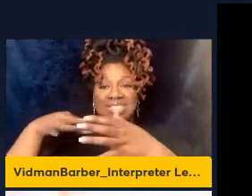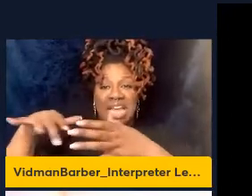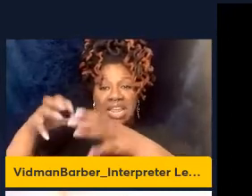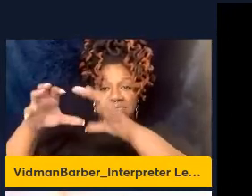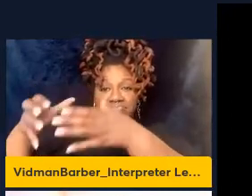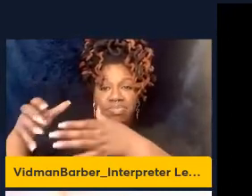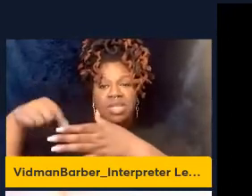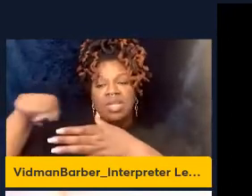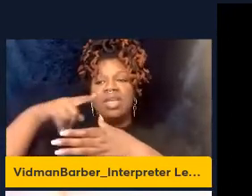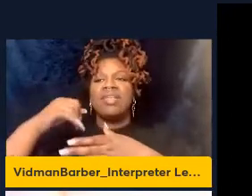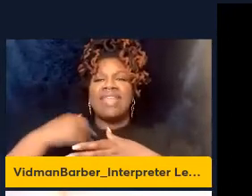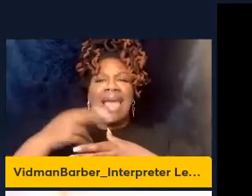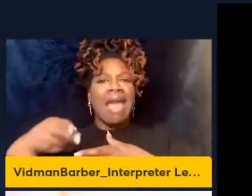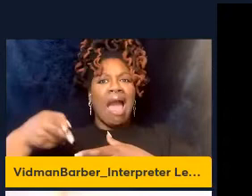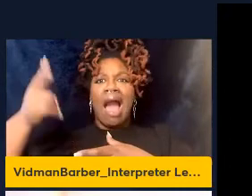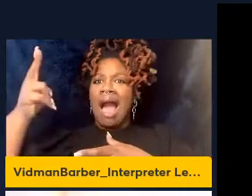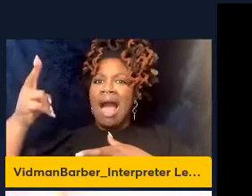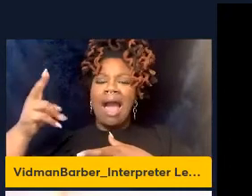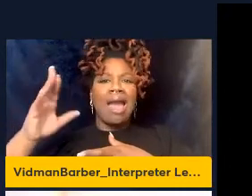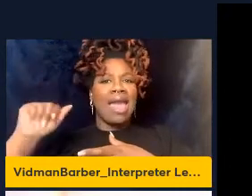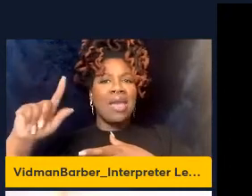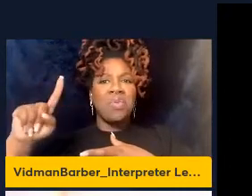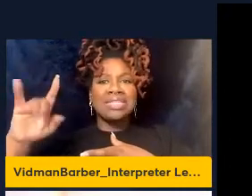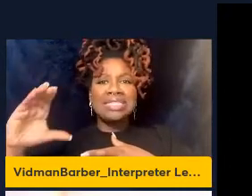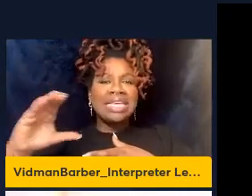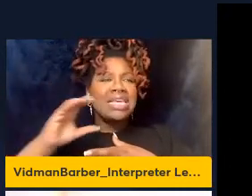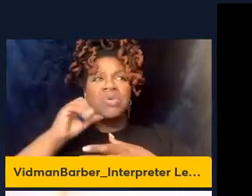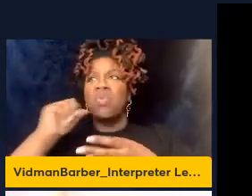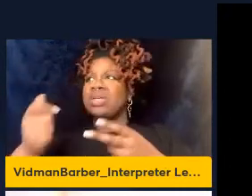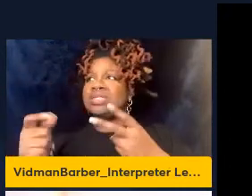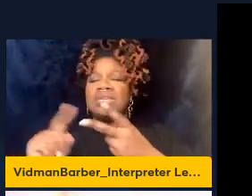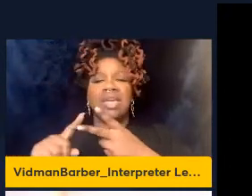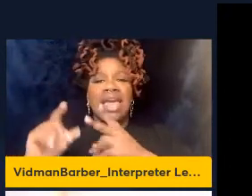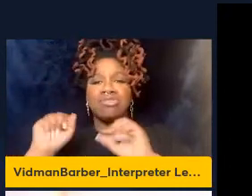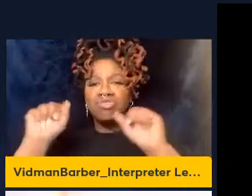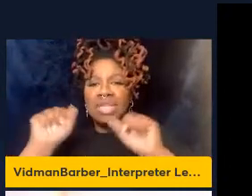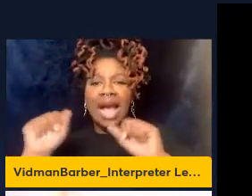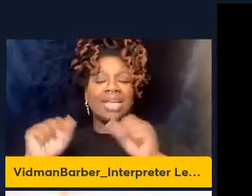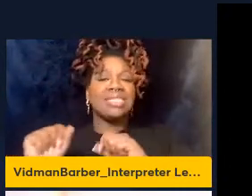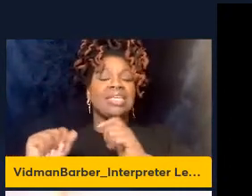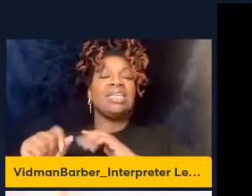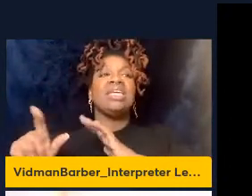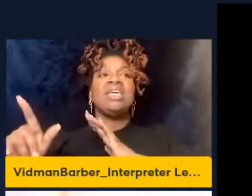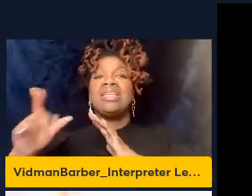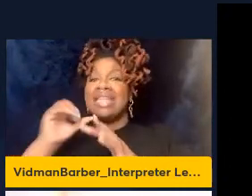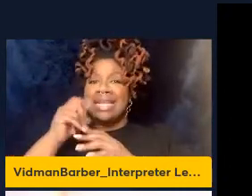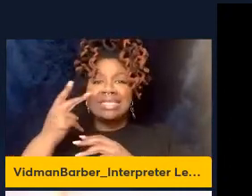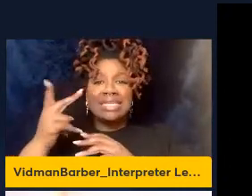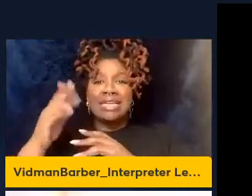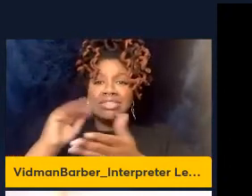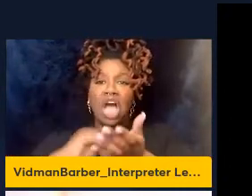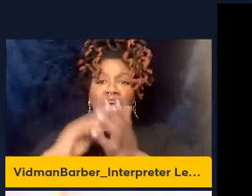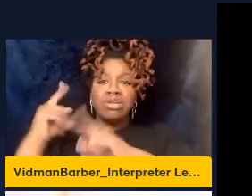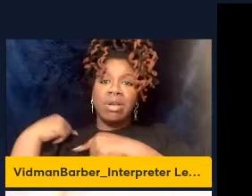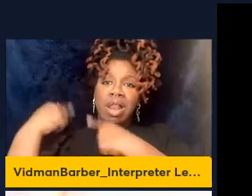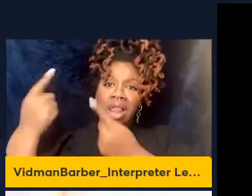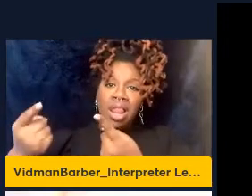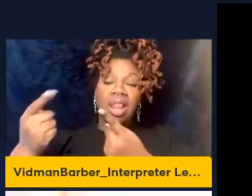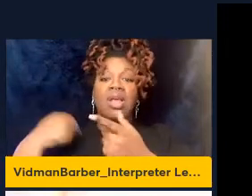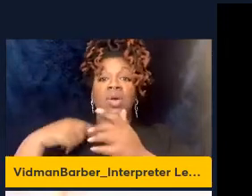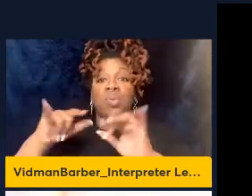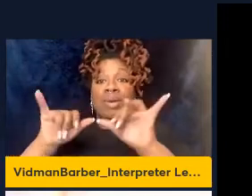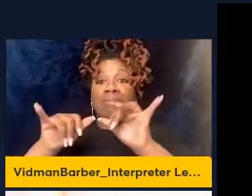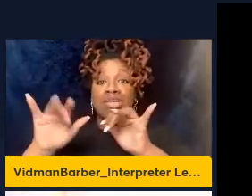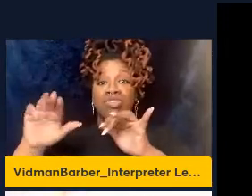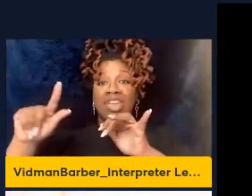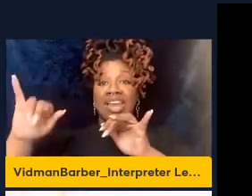roof. They had high A1C. They weren't exercising. They hadn't seen a doctor in like ever, basically. Once we measured the lipid or